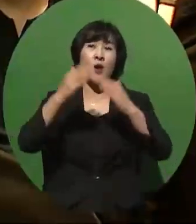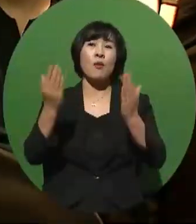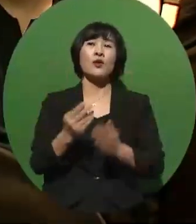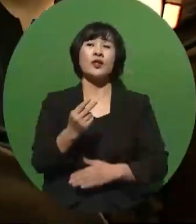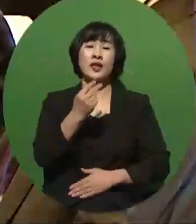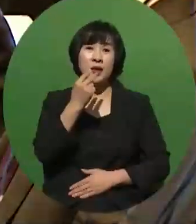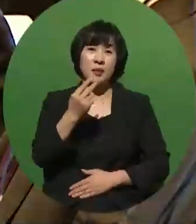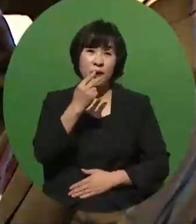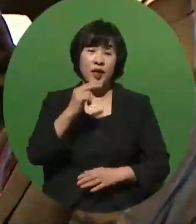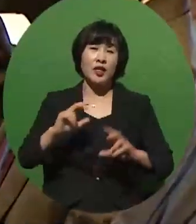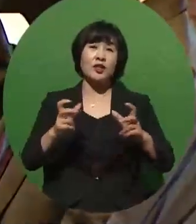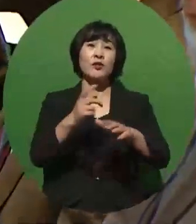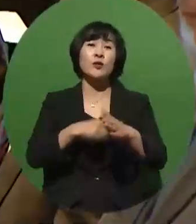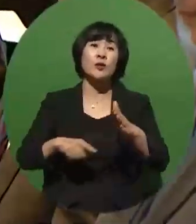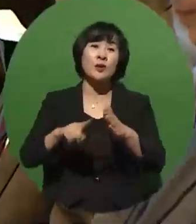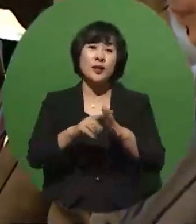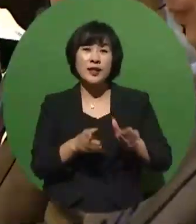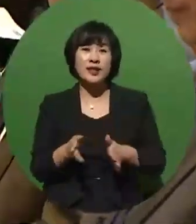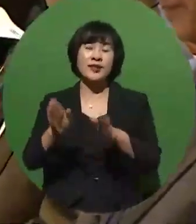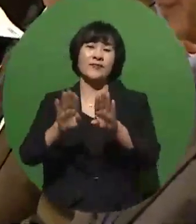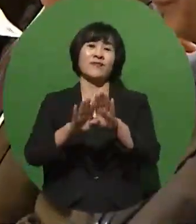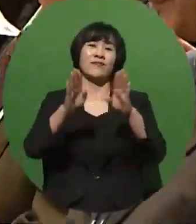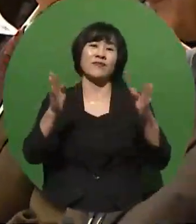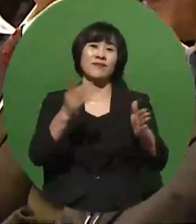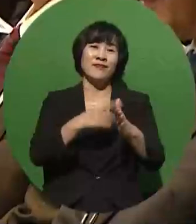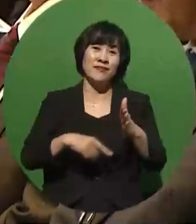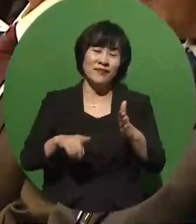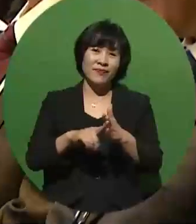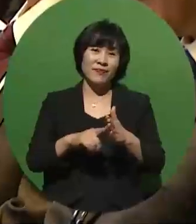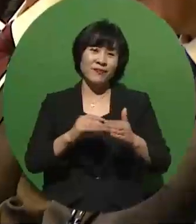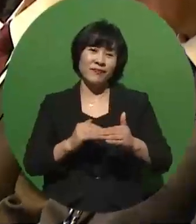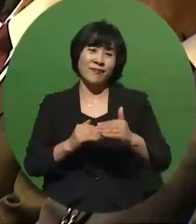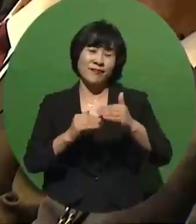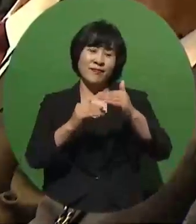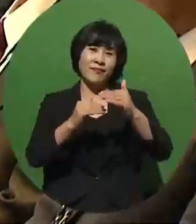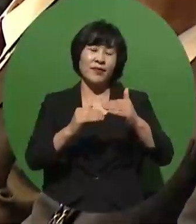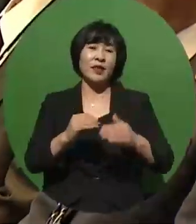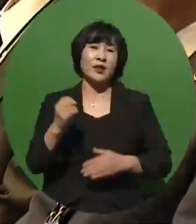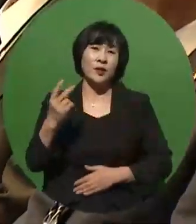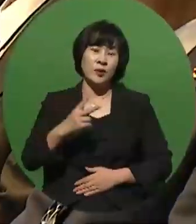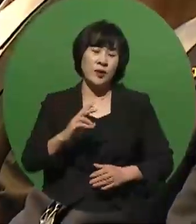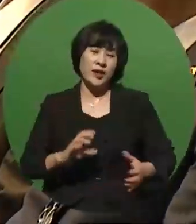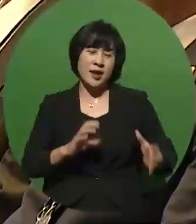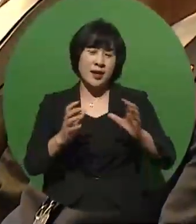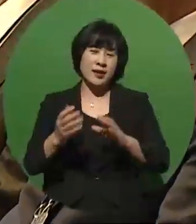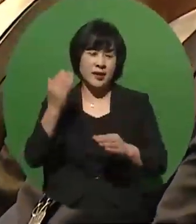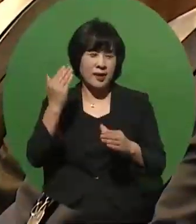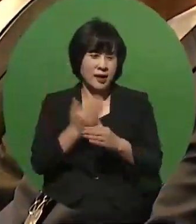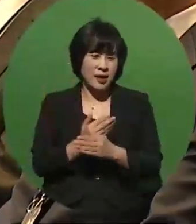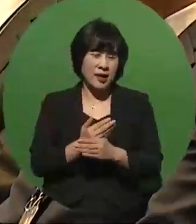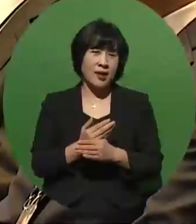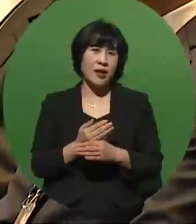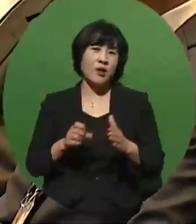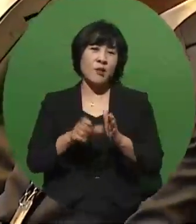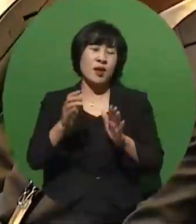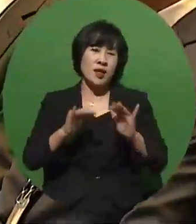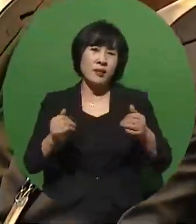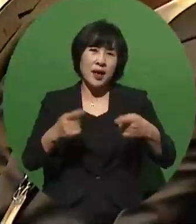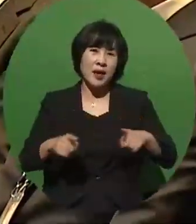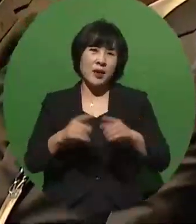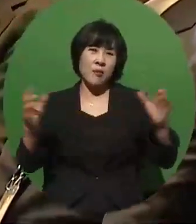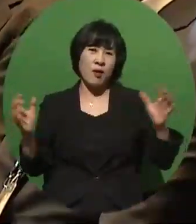Kim Dae-jung's door to the future is being expanded with Kim Dae-jung's Peace Forum. It is becoming a